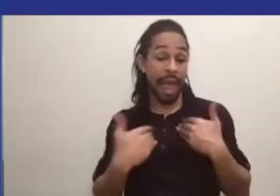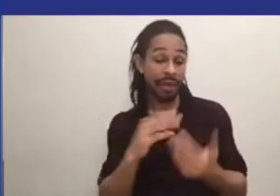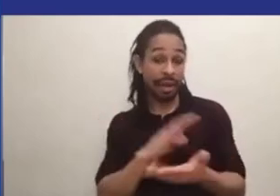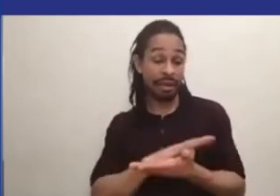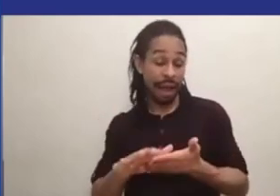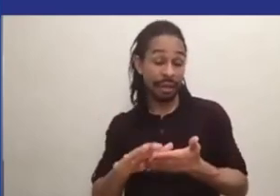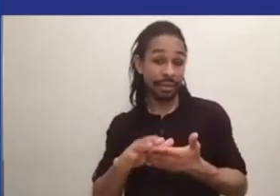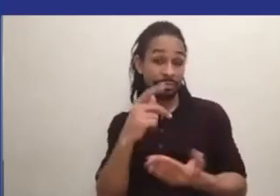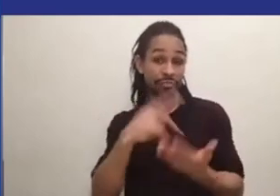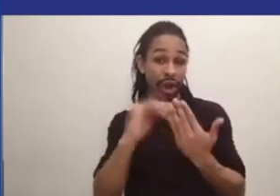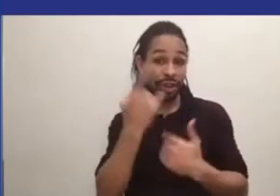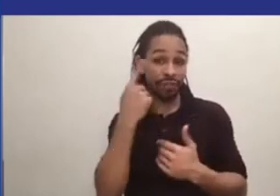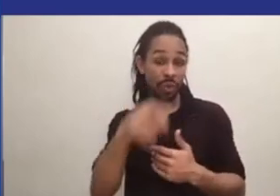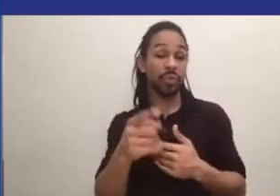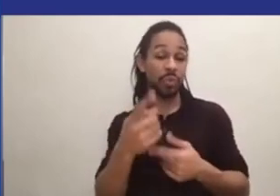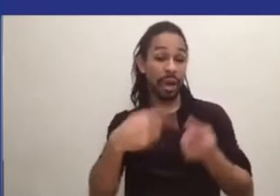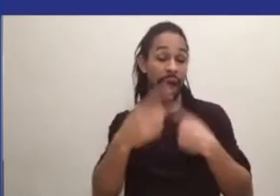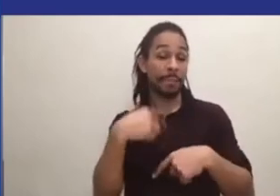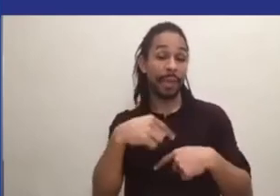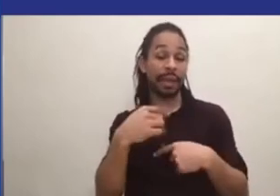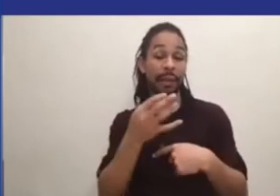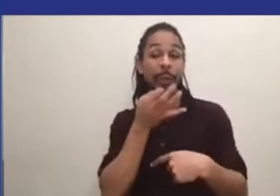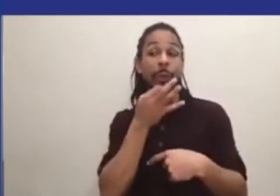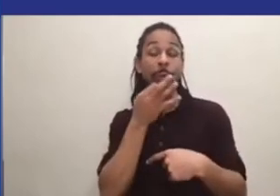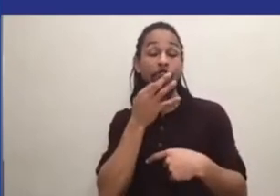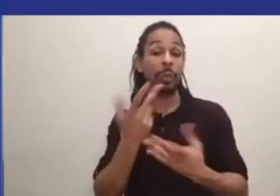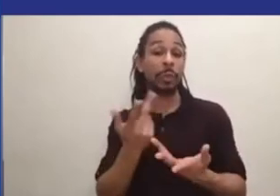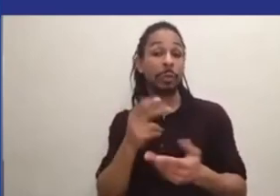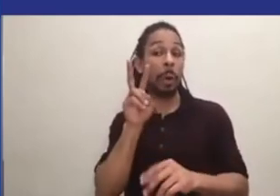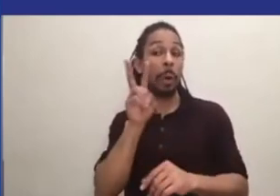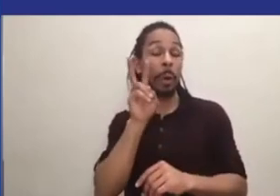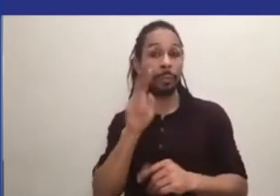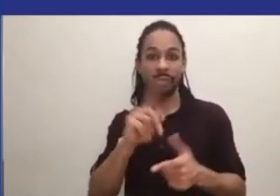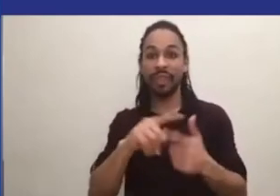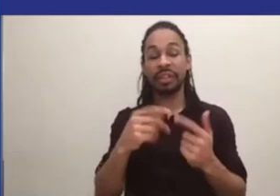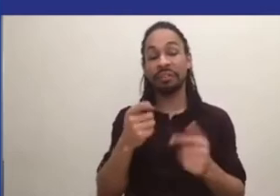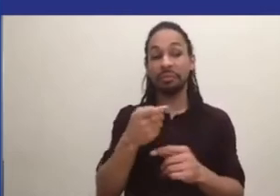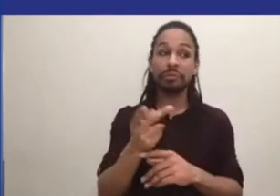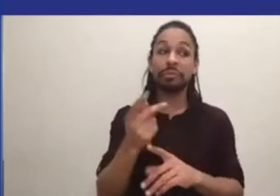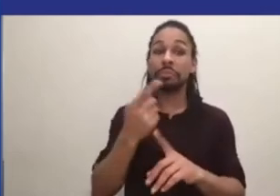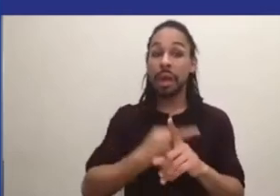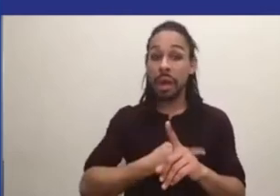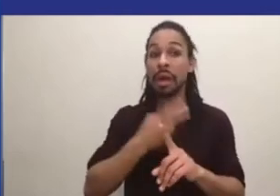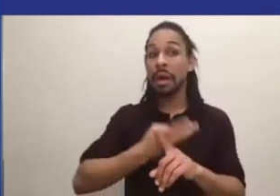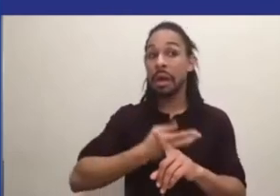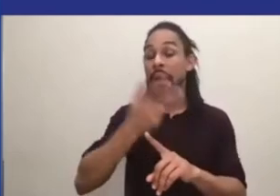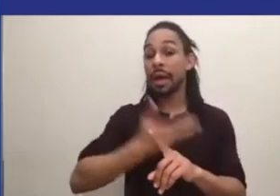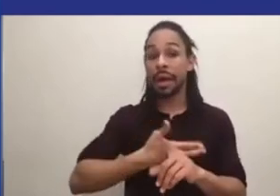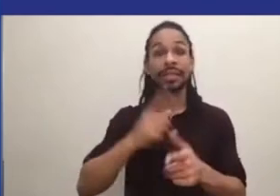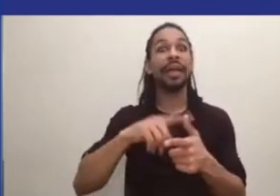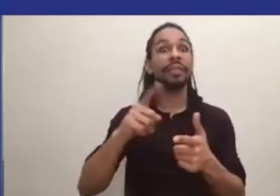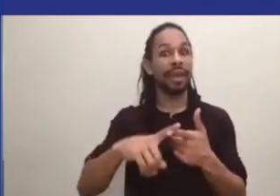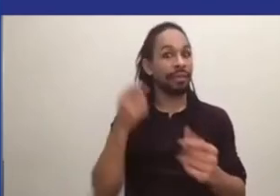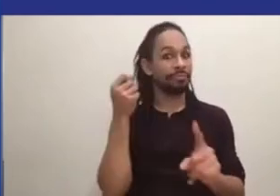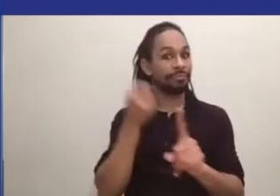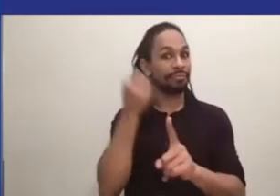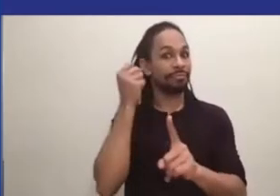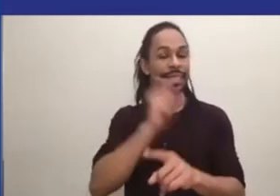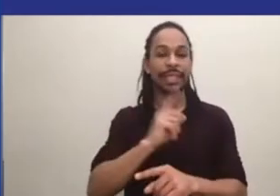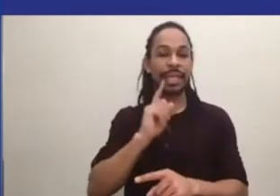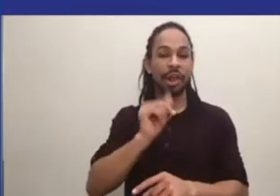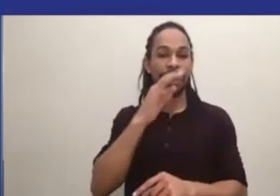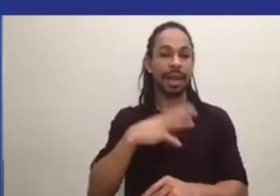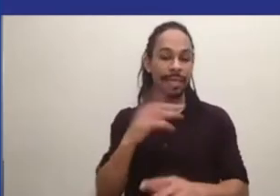stand by. And then that led, a few months went by and he called and it was single ladies.